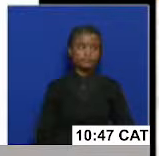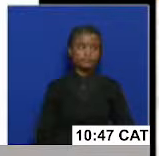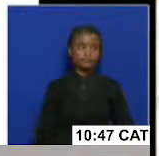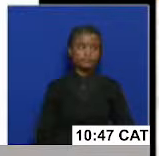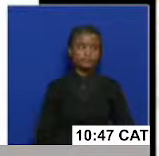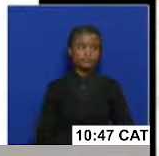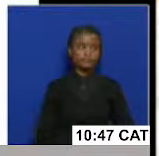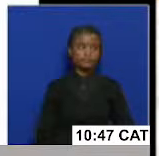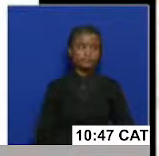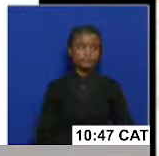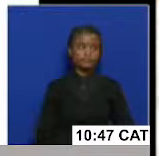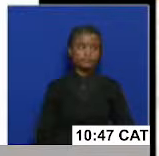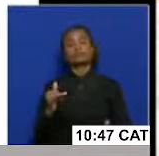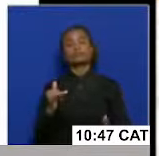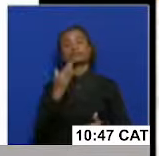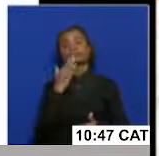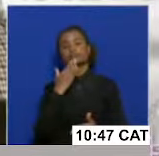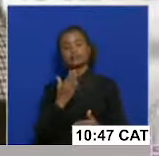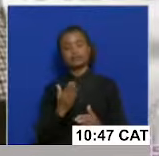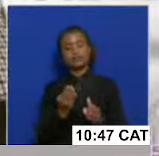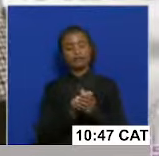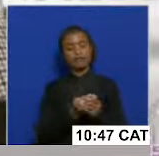bundle?